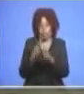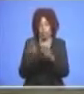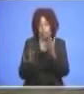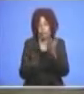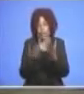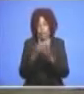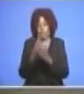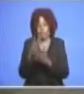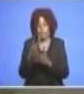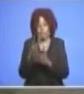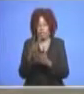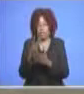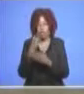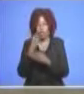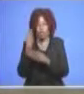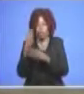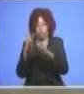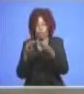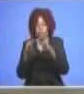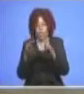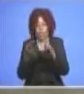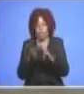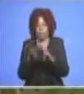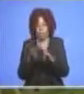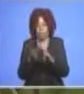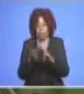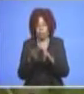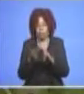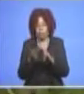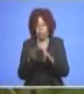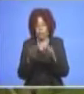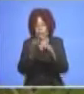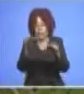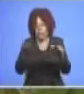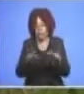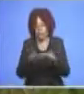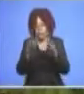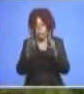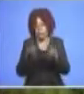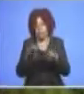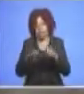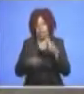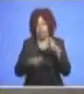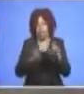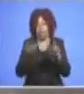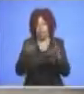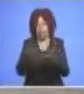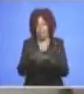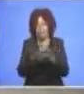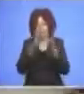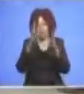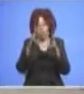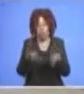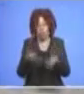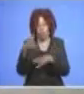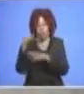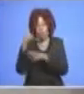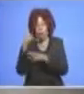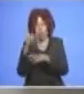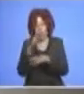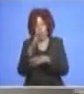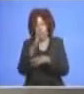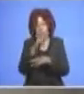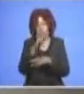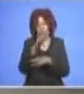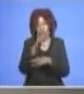with numerical identification, as well as leisure spots for residents to enjoy. Some of the residents we spoke with have called the Mud home